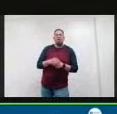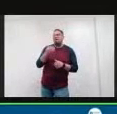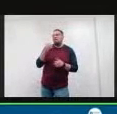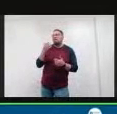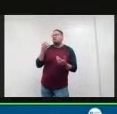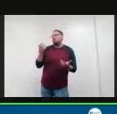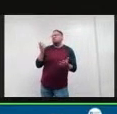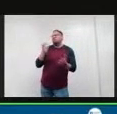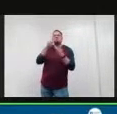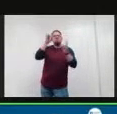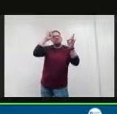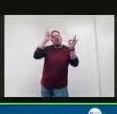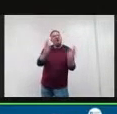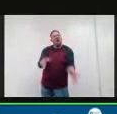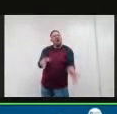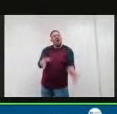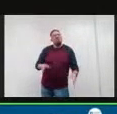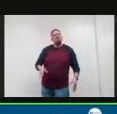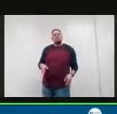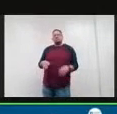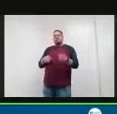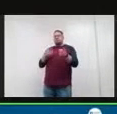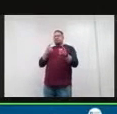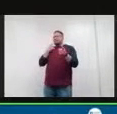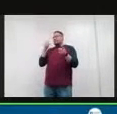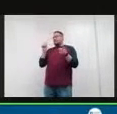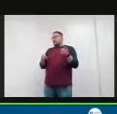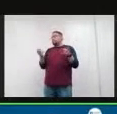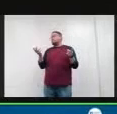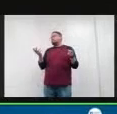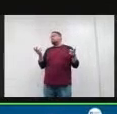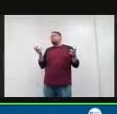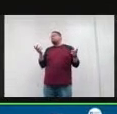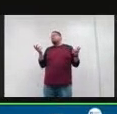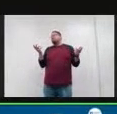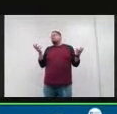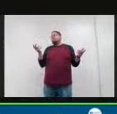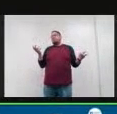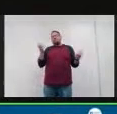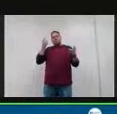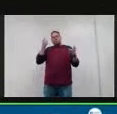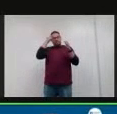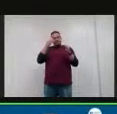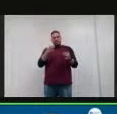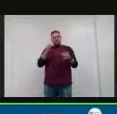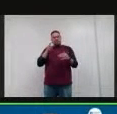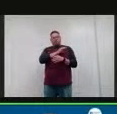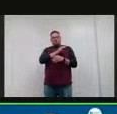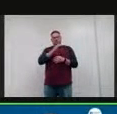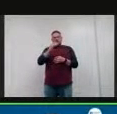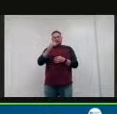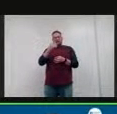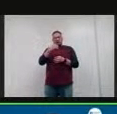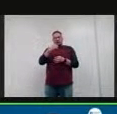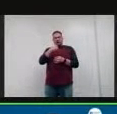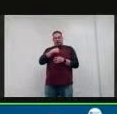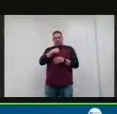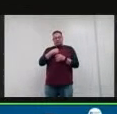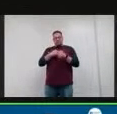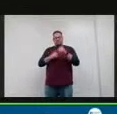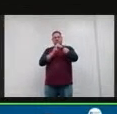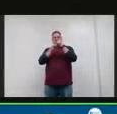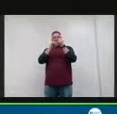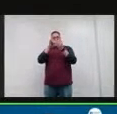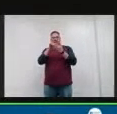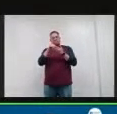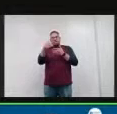was terrible. And you can say, well, that was the decision of the board, and I support that, even